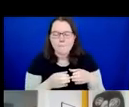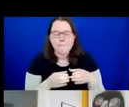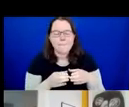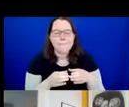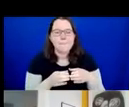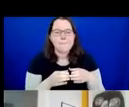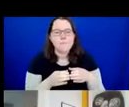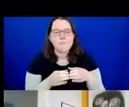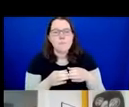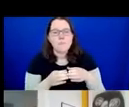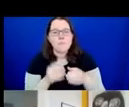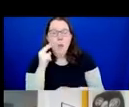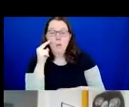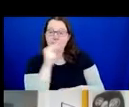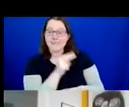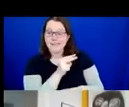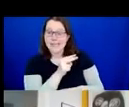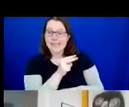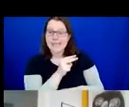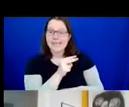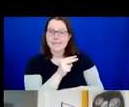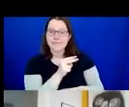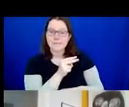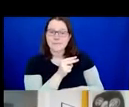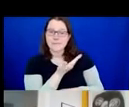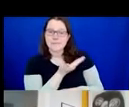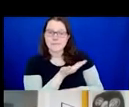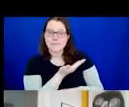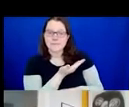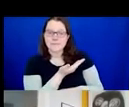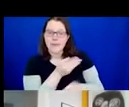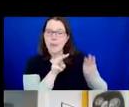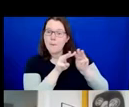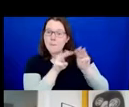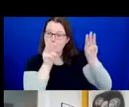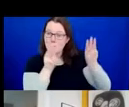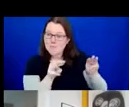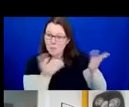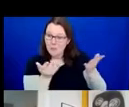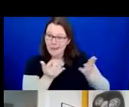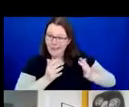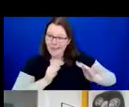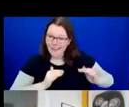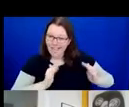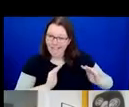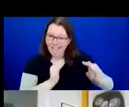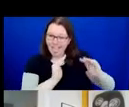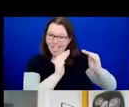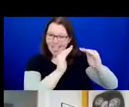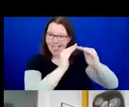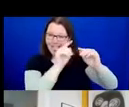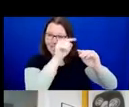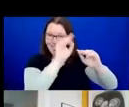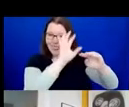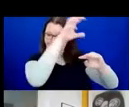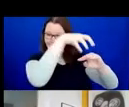You can see on the slide here, the museum is on the top of a very steep hill in the middle of the centre.